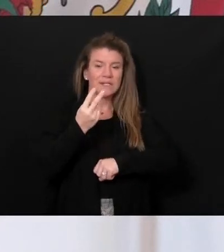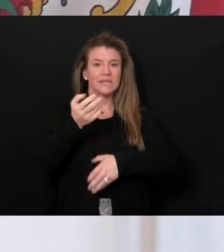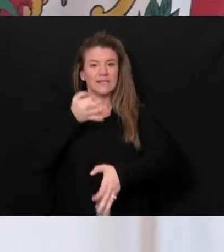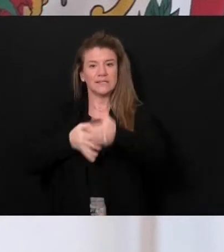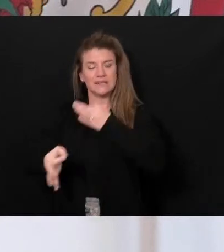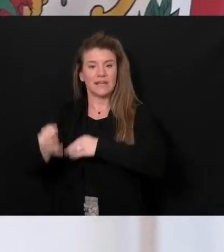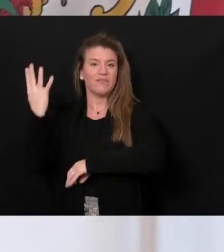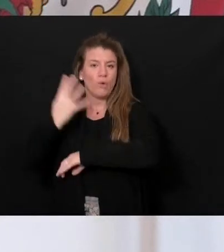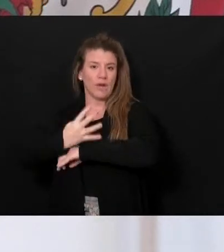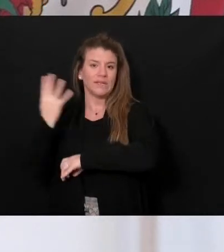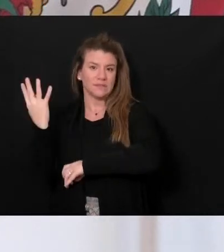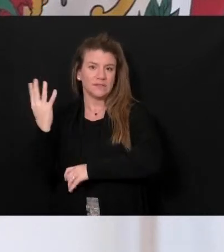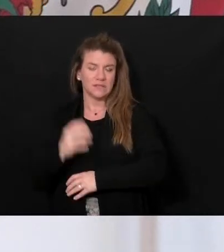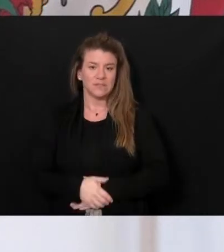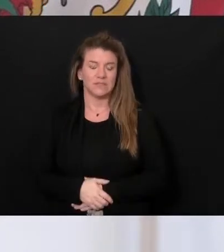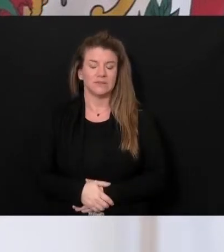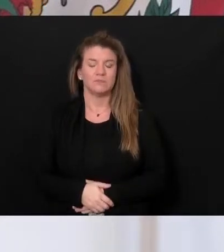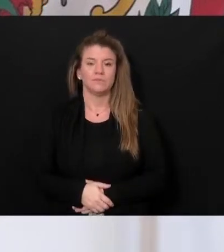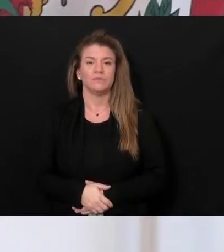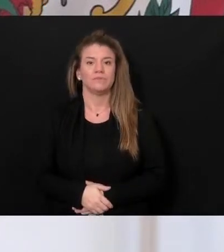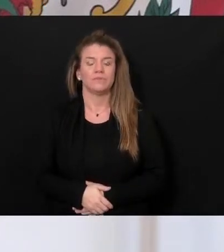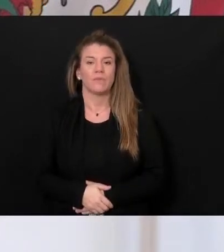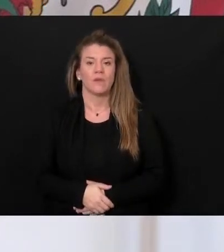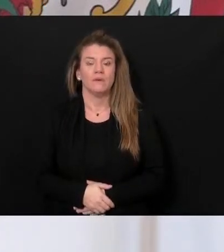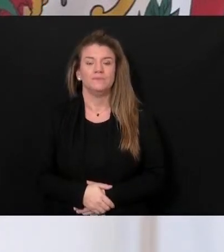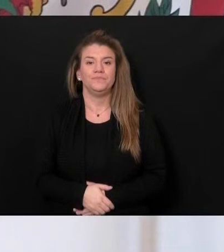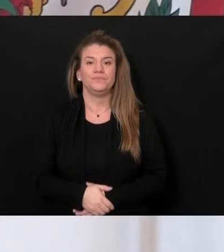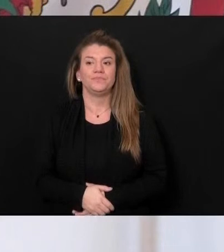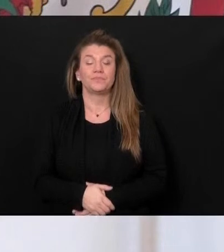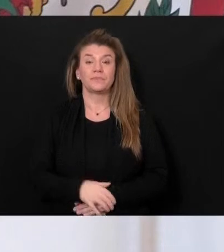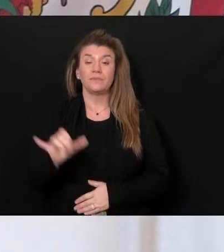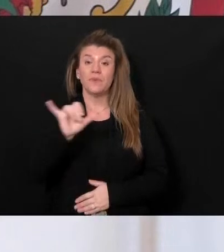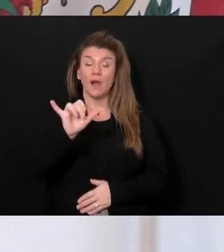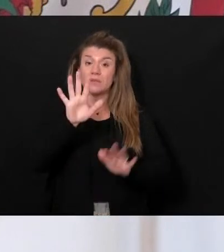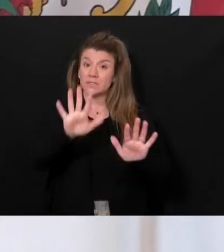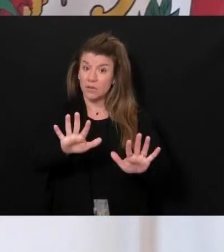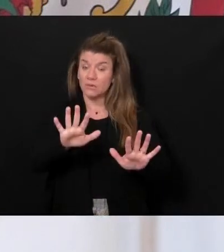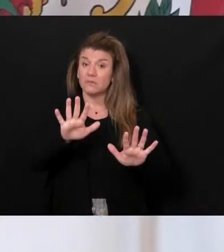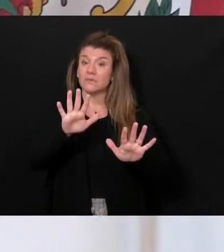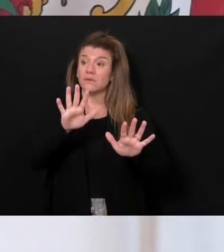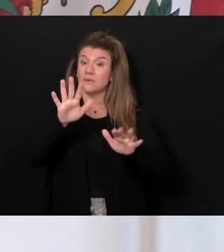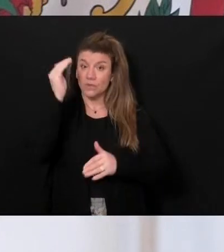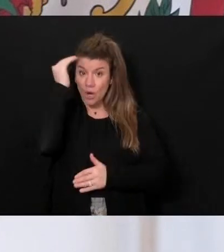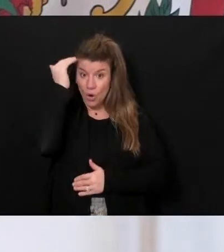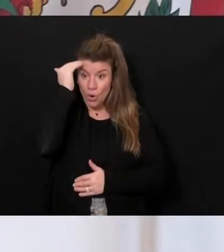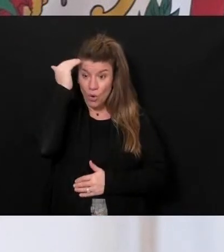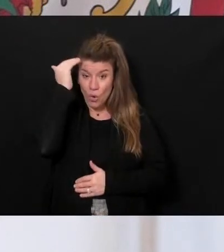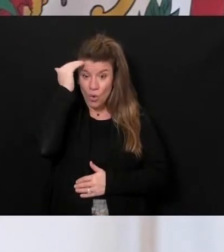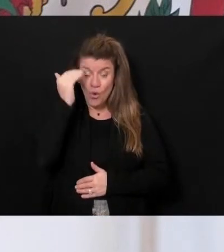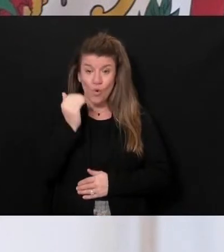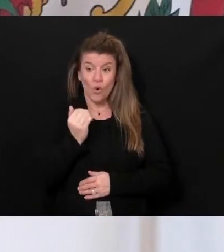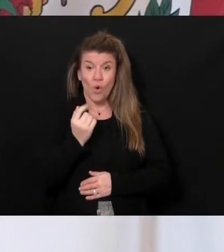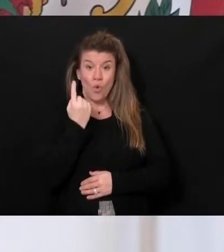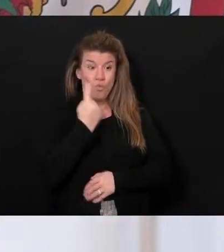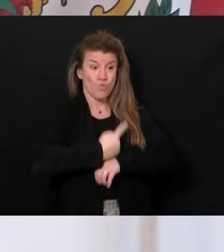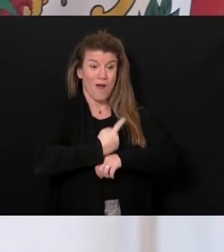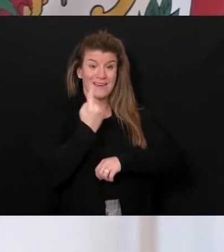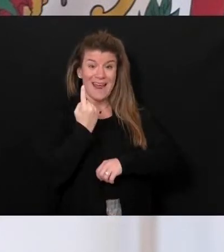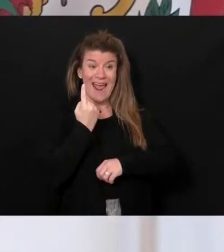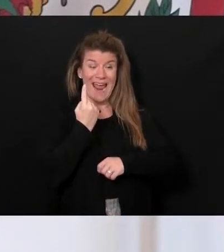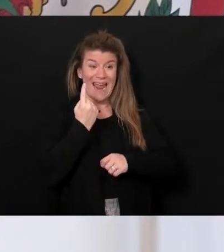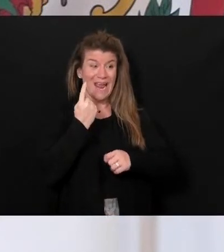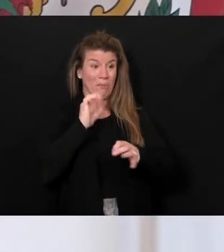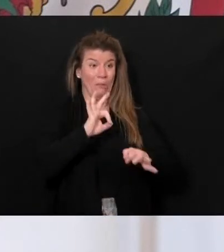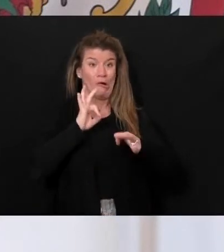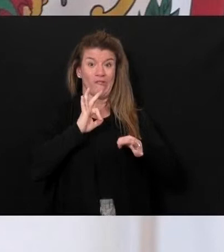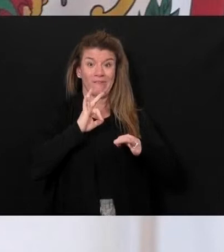days. I would also caution everyone that one robin doesn't make spring,